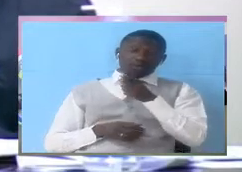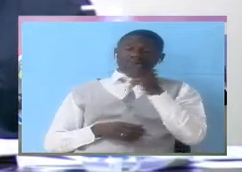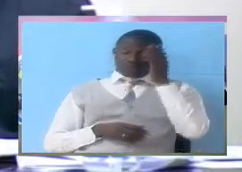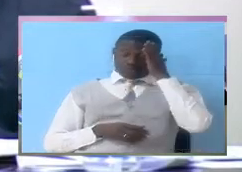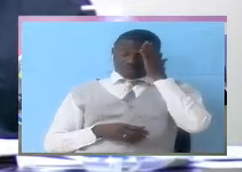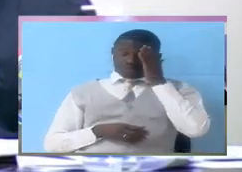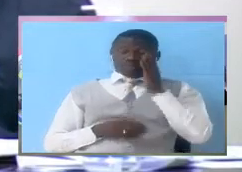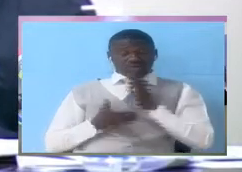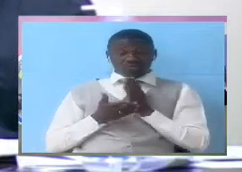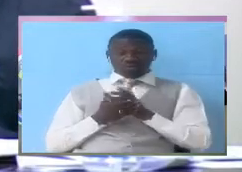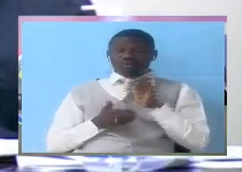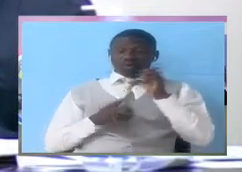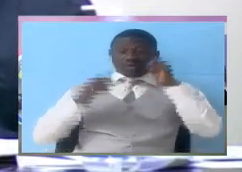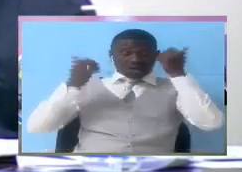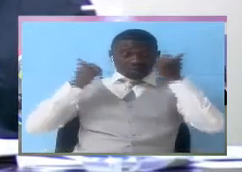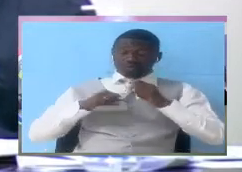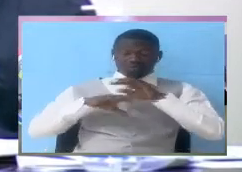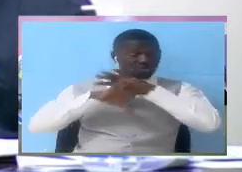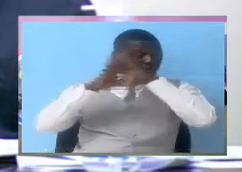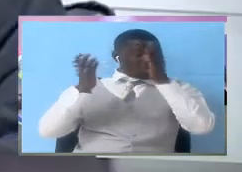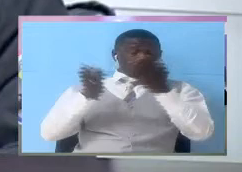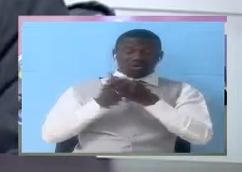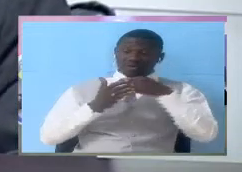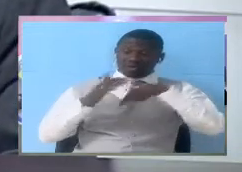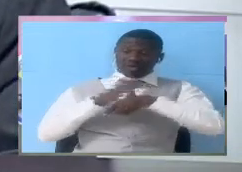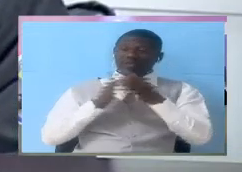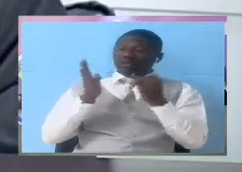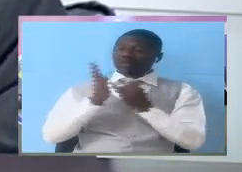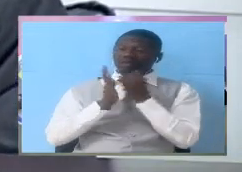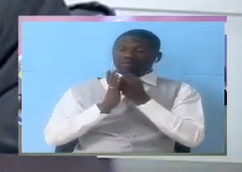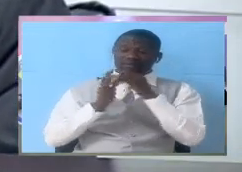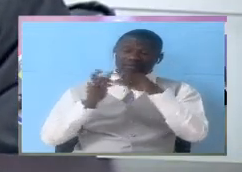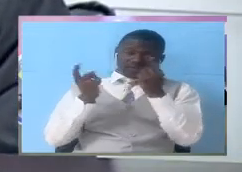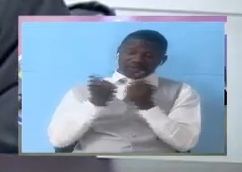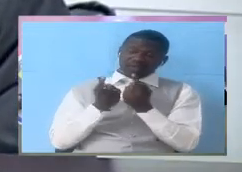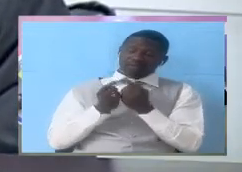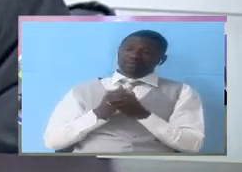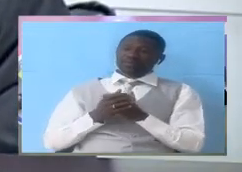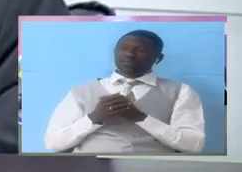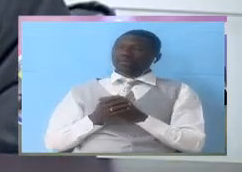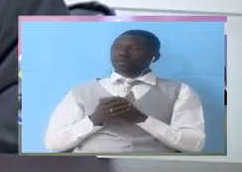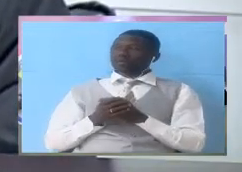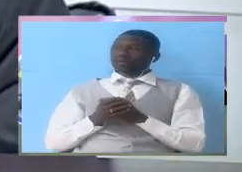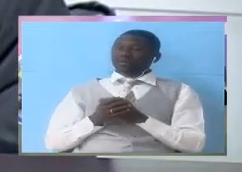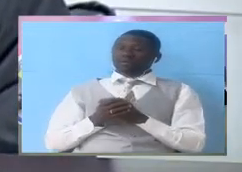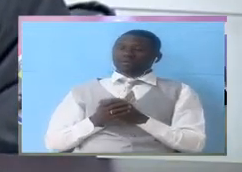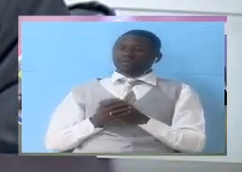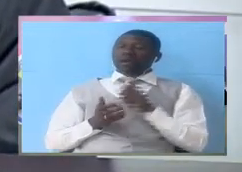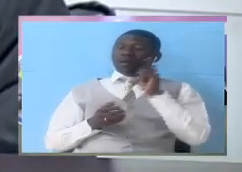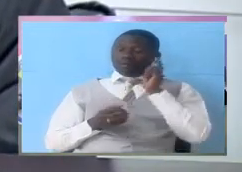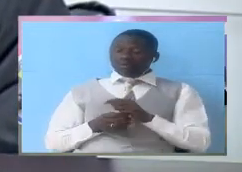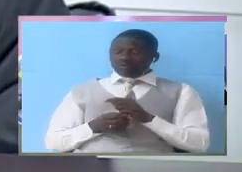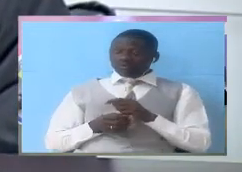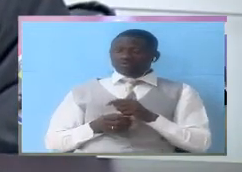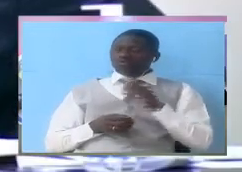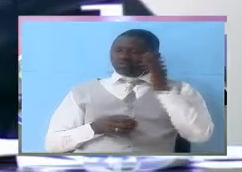Te digal nak yo xamone nga li don dox ci panel bi. I was bound to know. Dama waron ko xam.